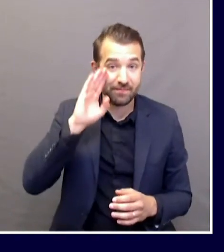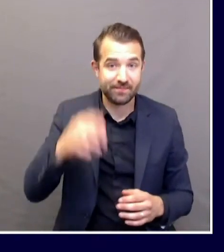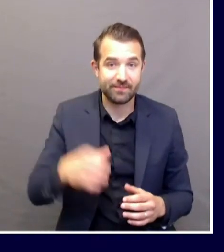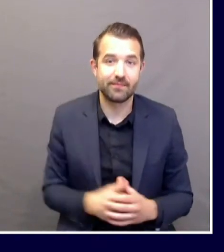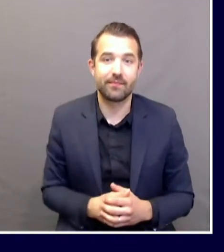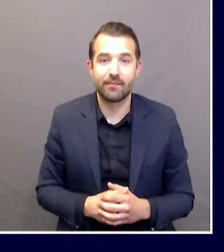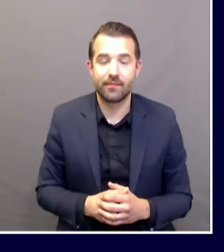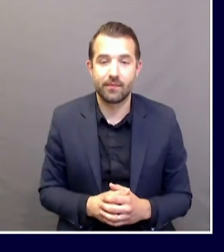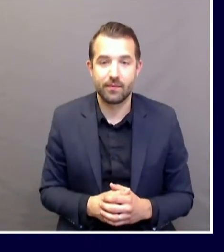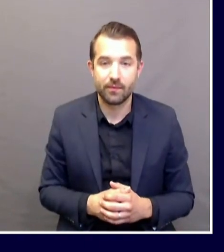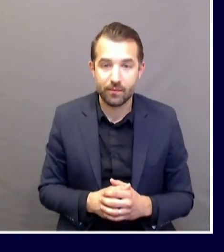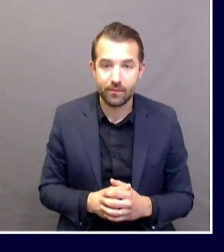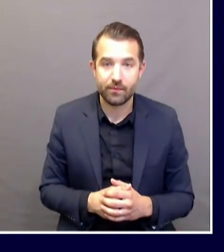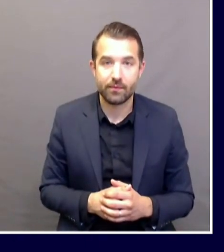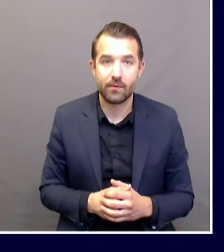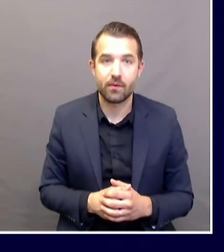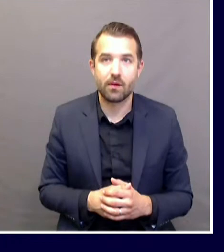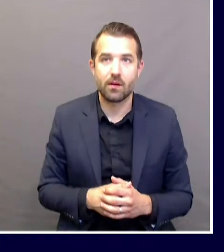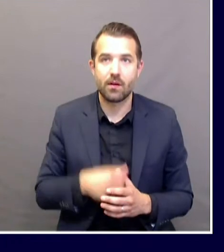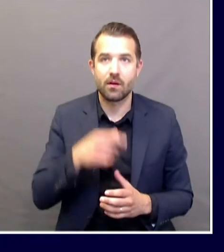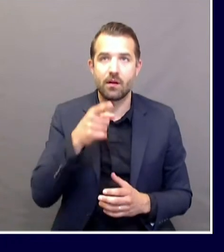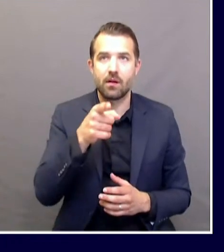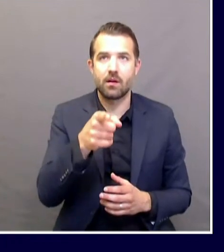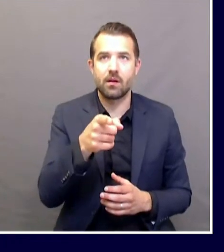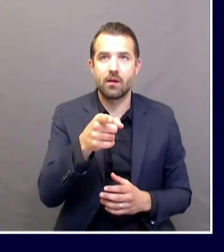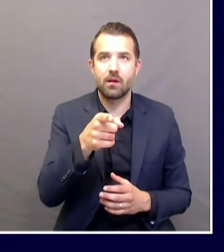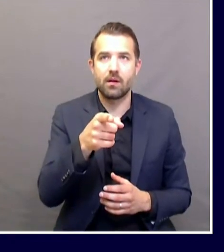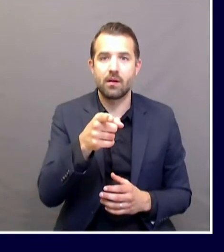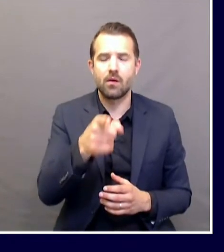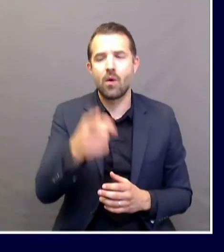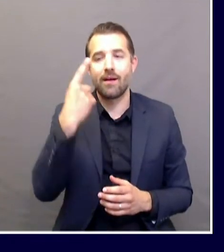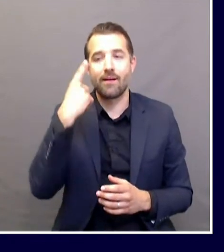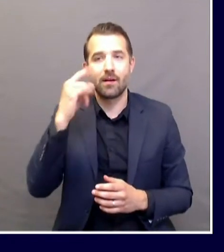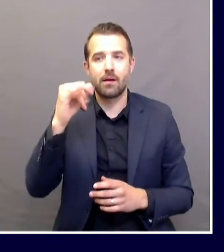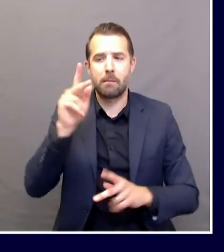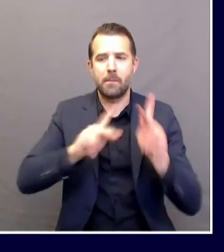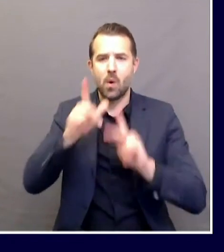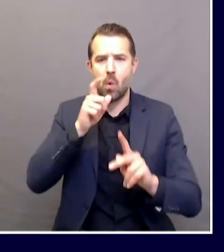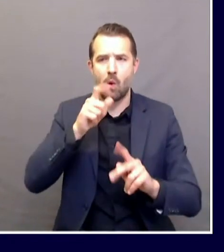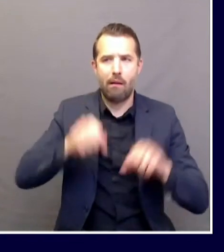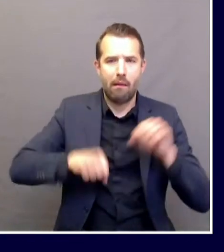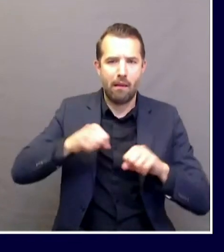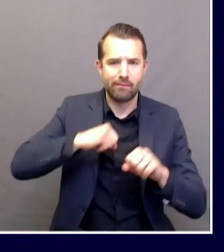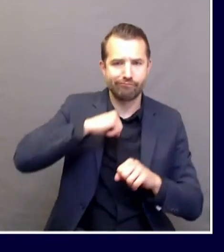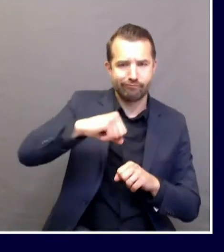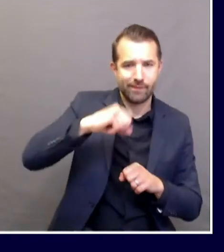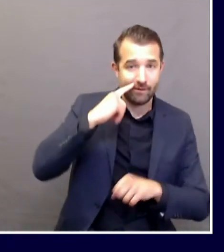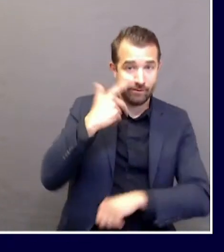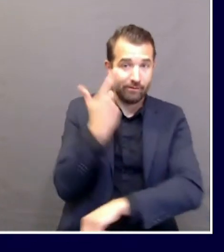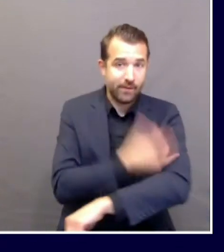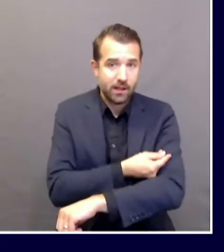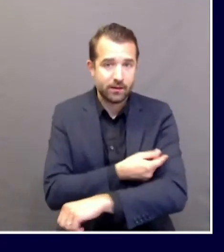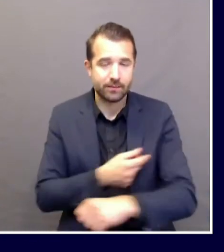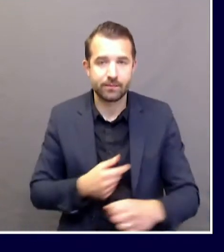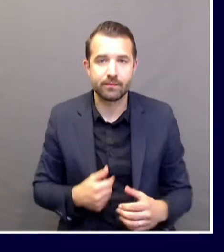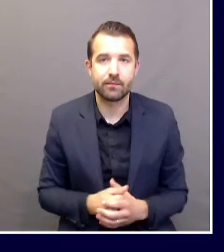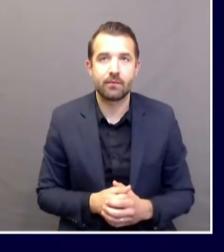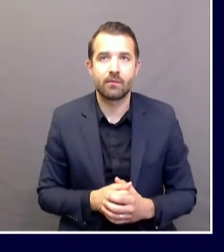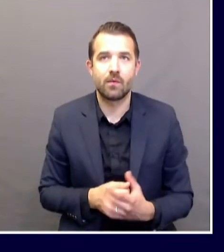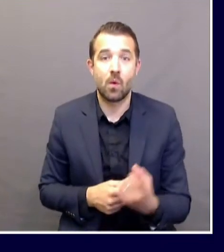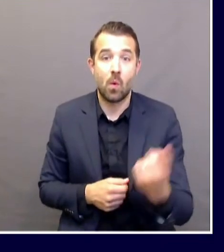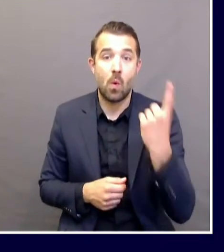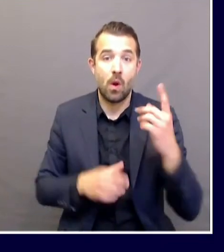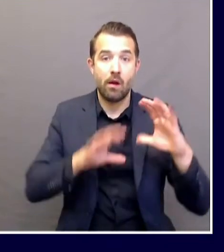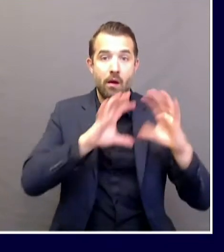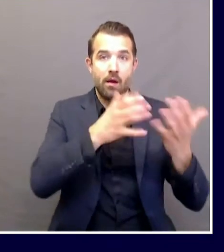vaccine hesitancy for a moment. An analysis by the Kaiser Family Foundation that just came out recently suggests the US could run